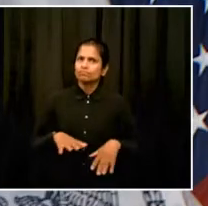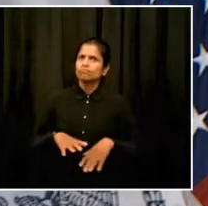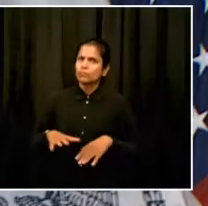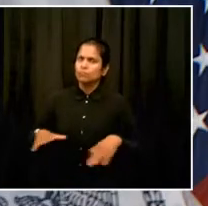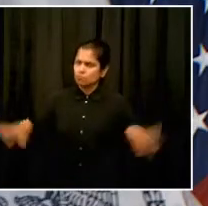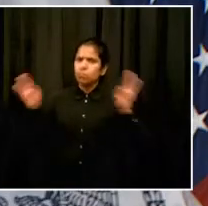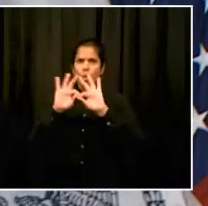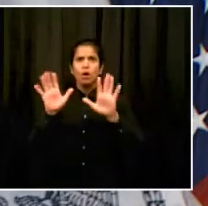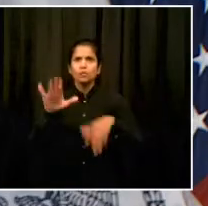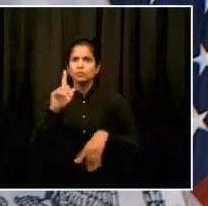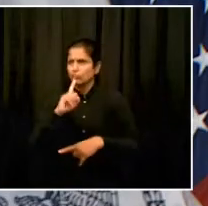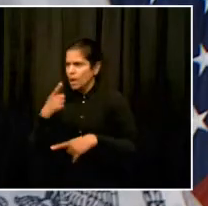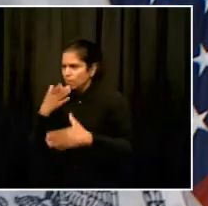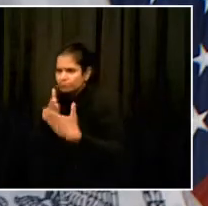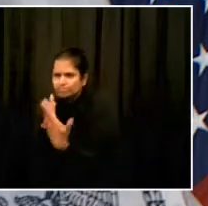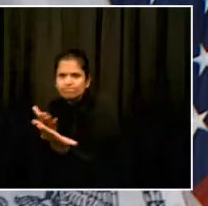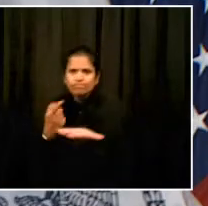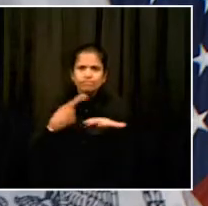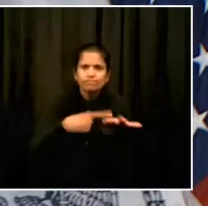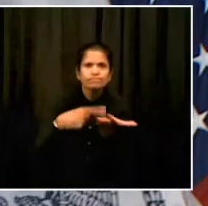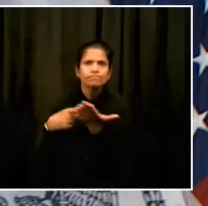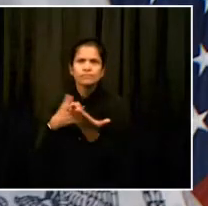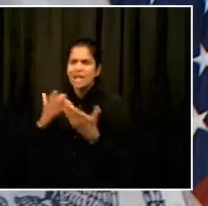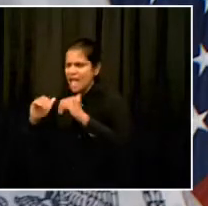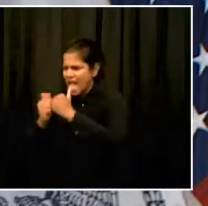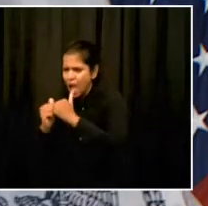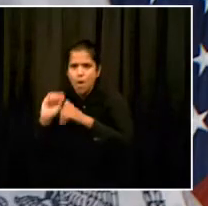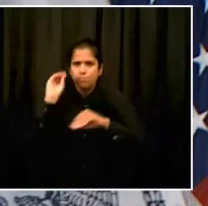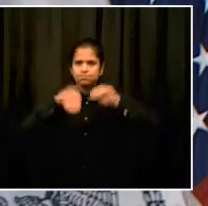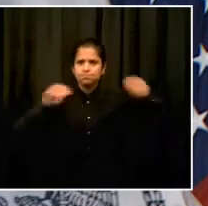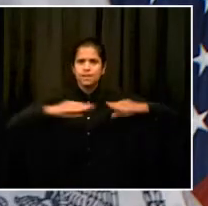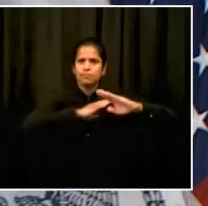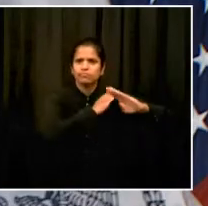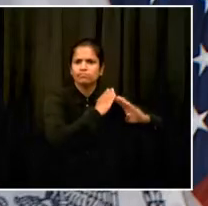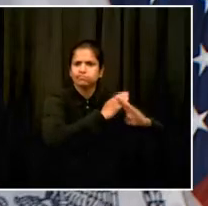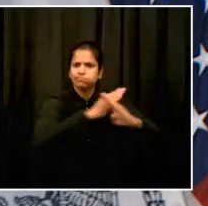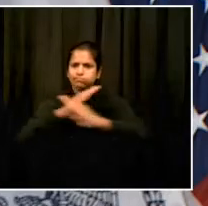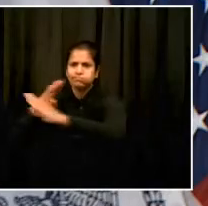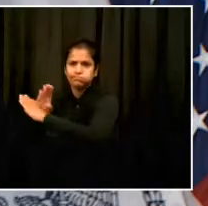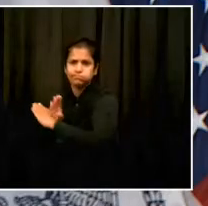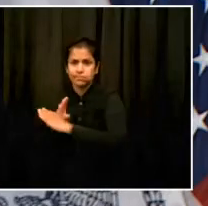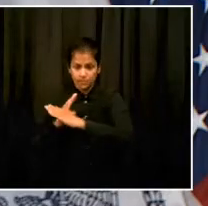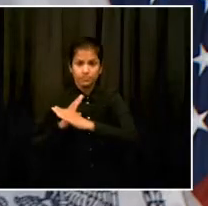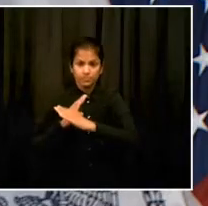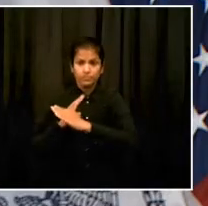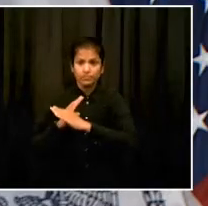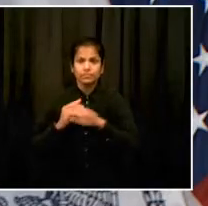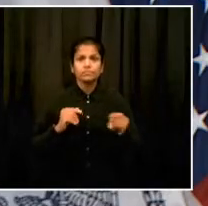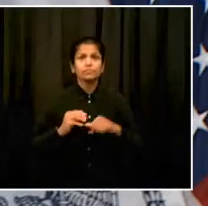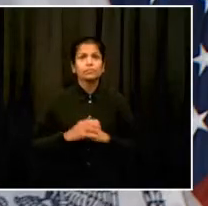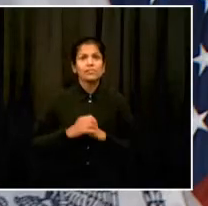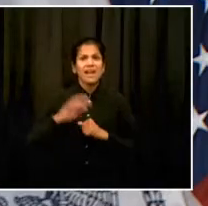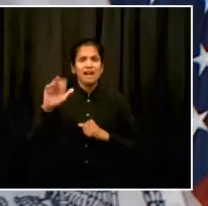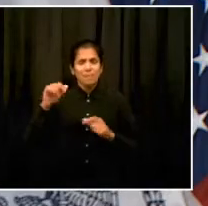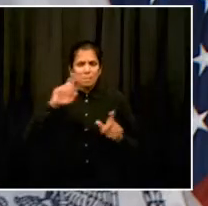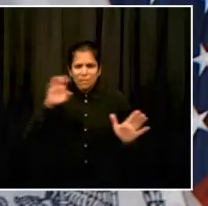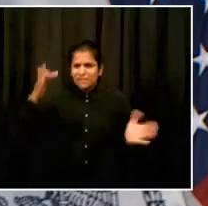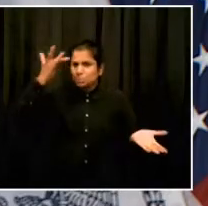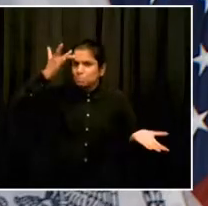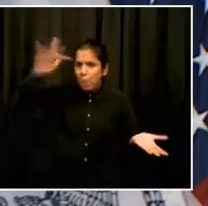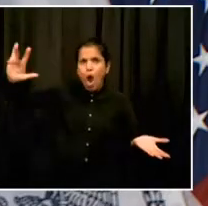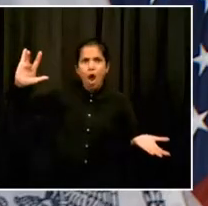to be resilient. The key is to make sure we do it in an equitable fashion and to start the work now